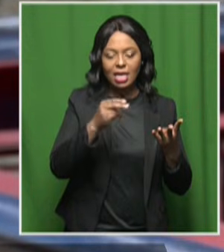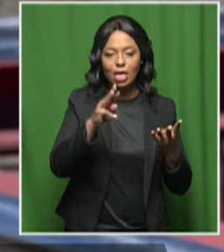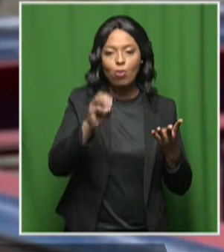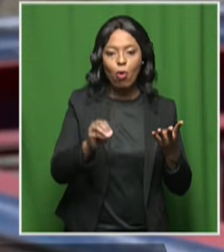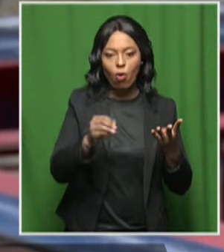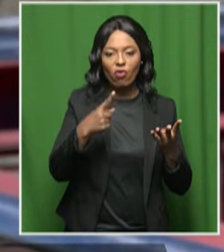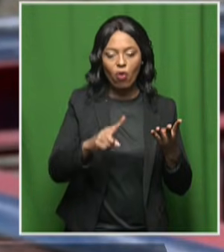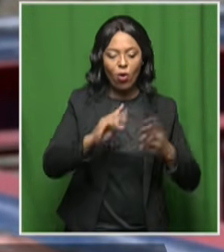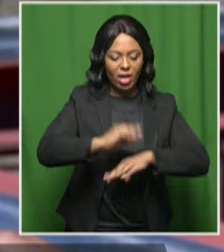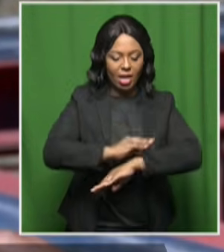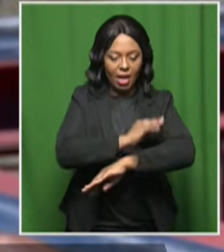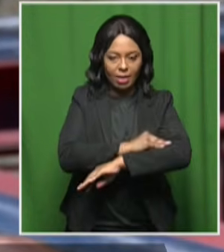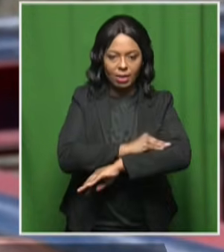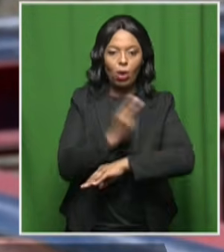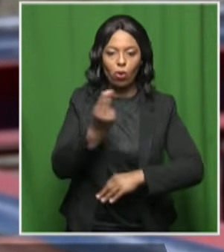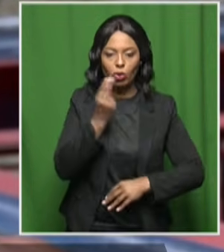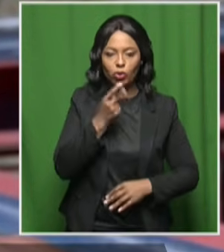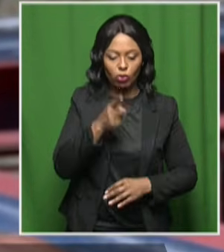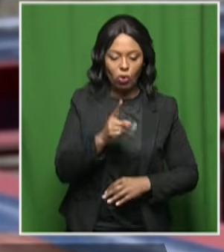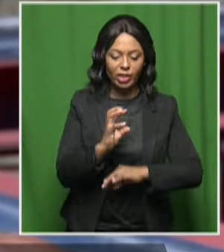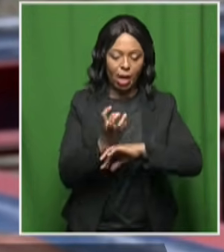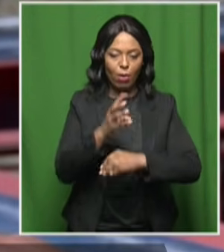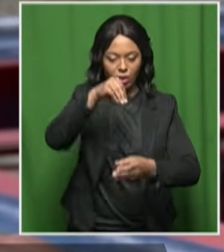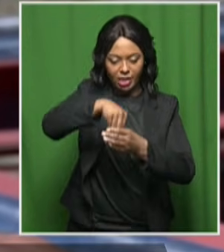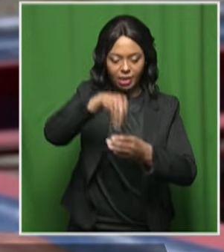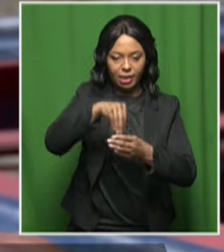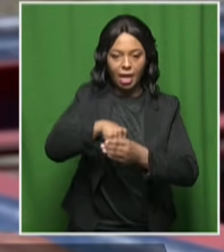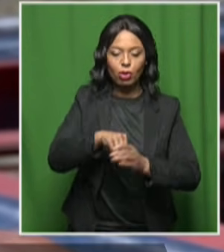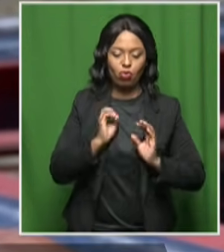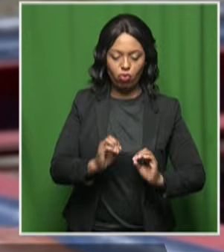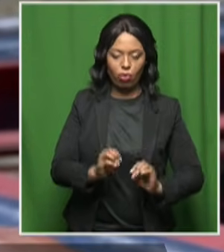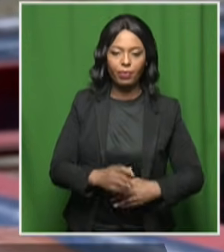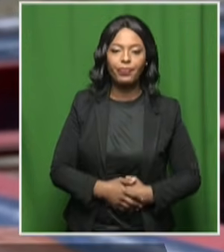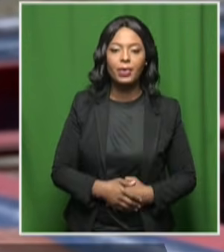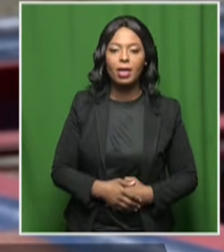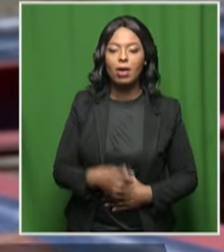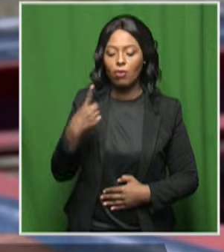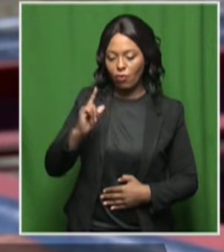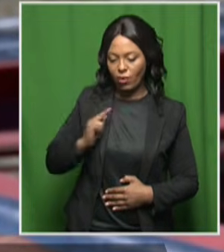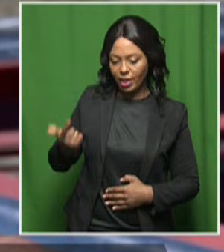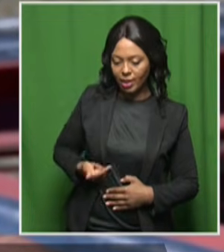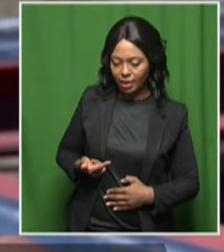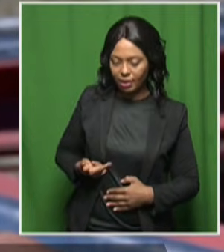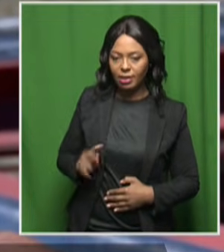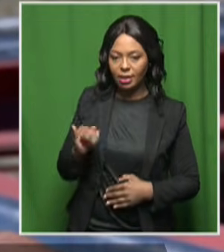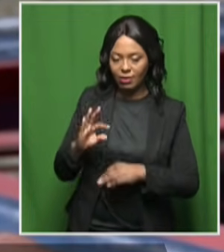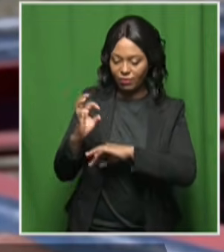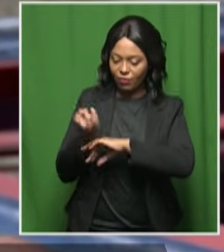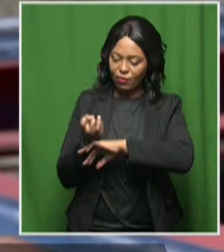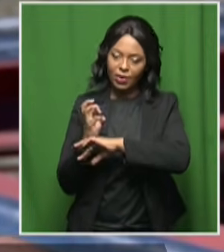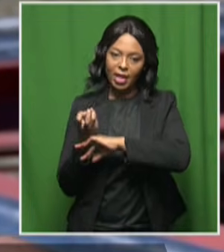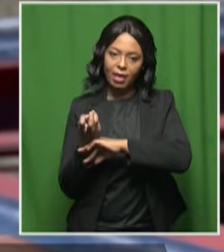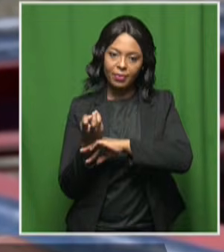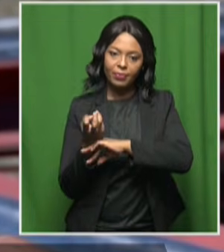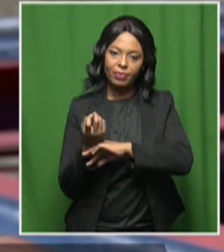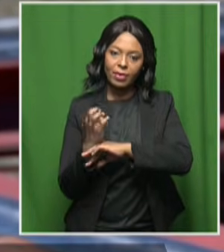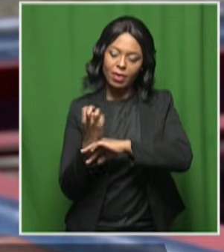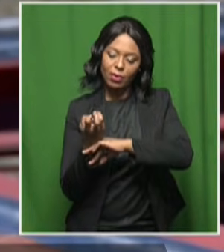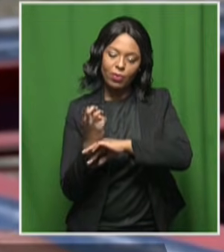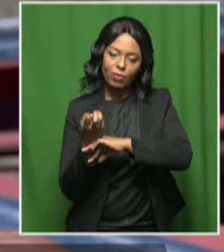in the chemo. Okay, yes. And also for the ladies at home, if he buys you a ring for your birthday